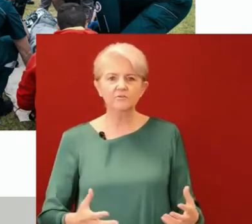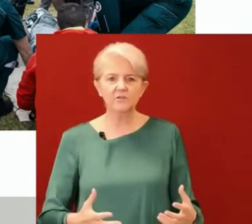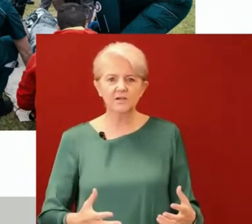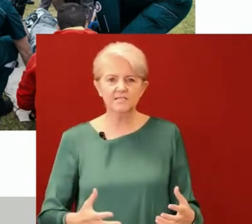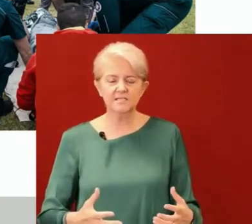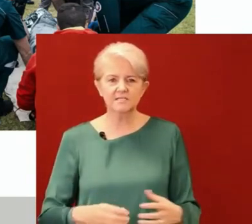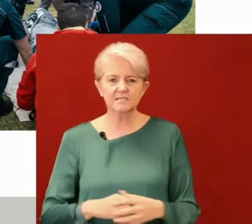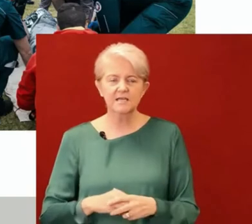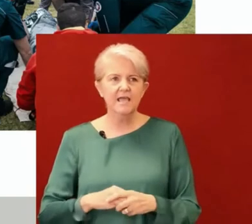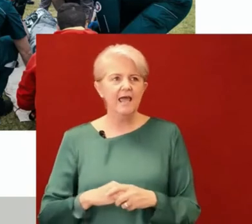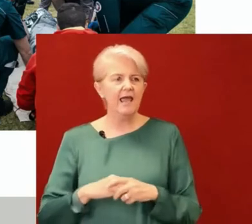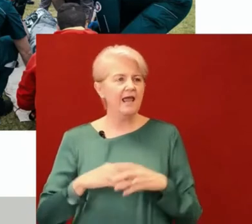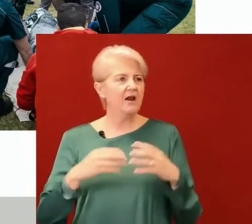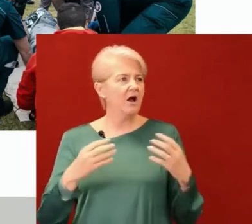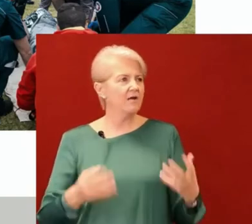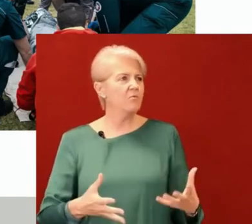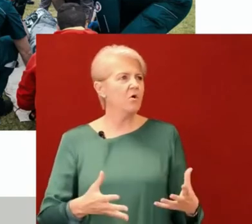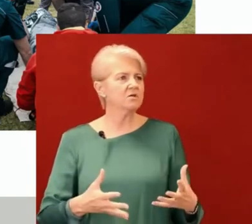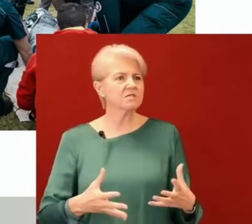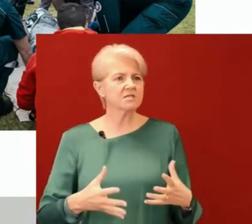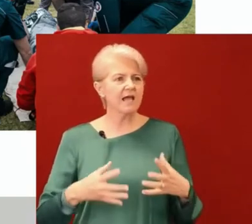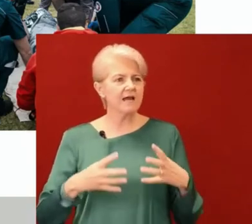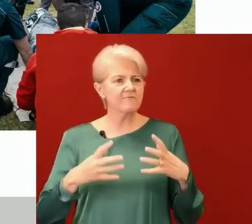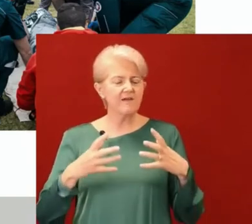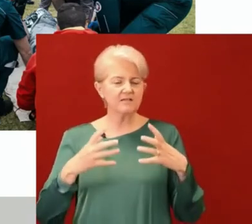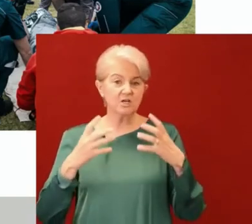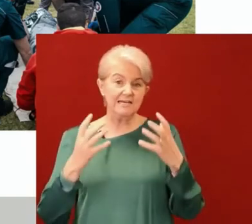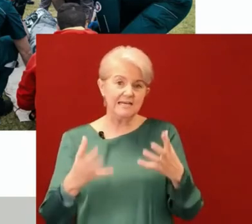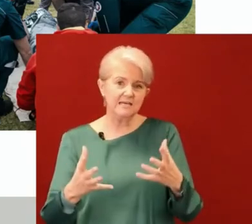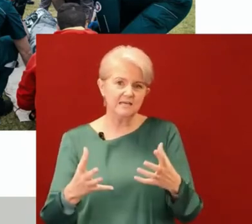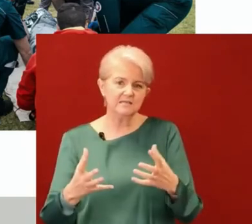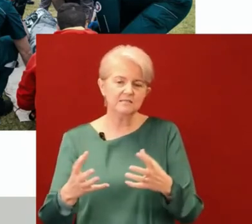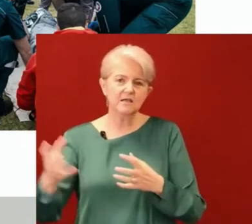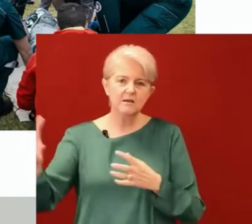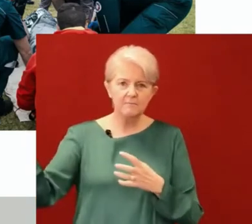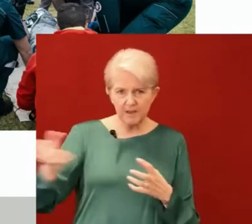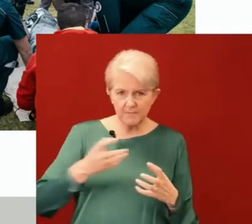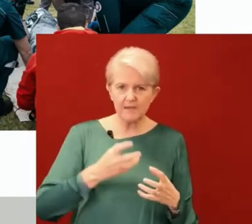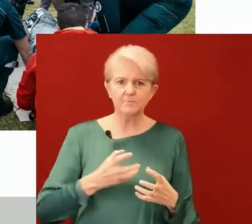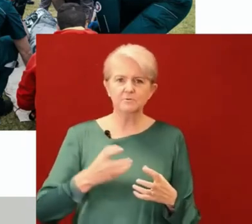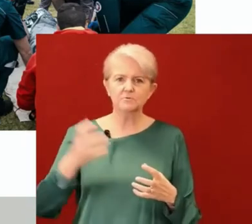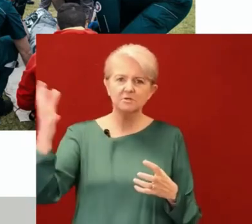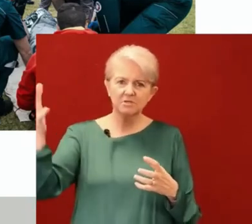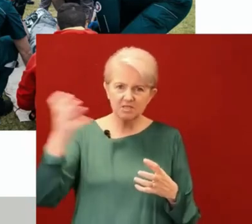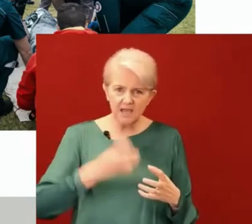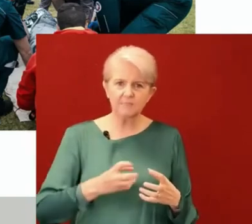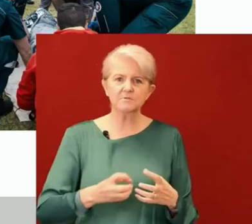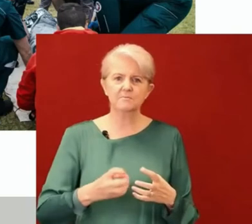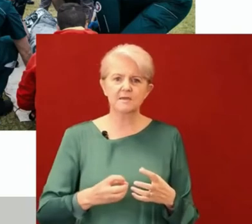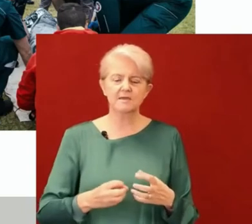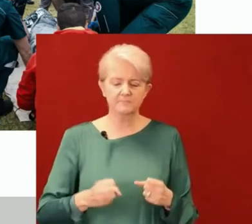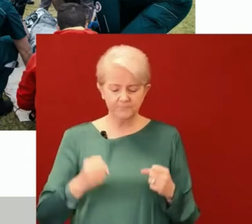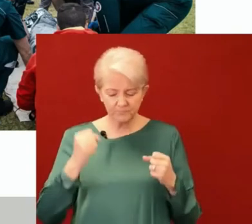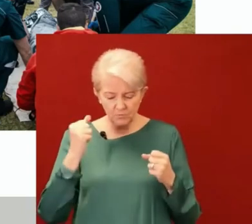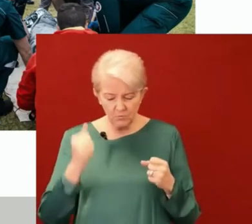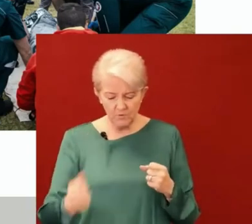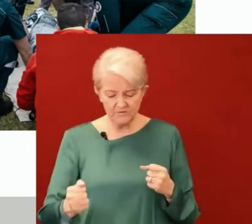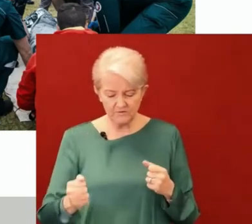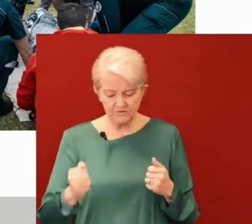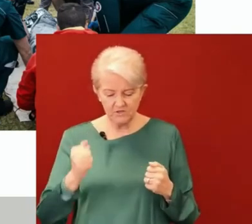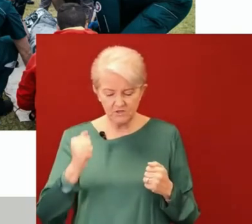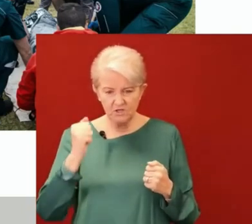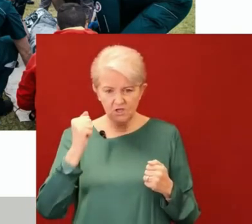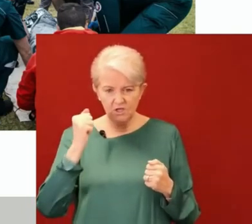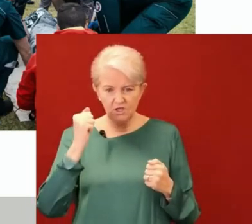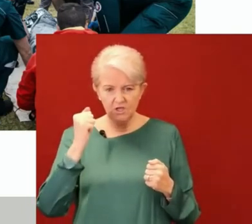don't have all of the ideas. And I want, and in fact I need, my people to come to me